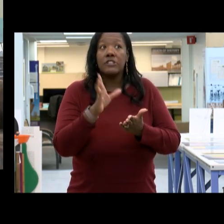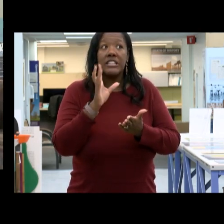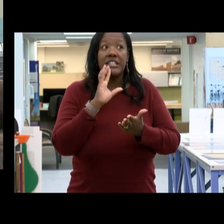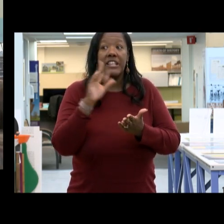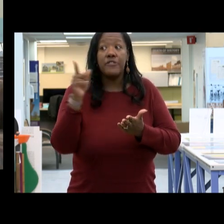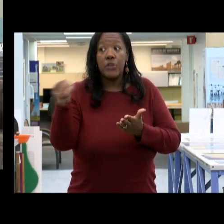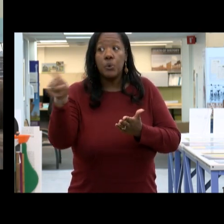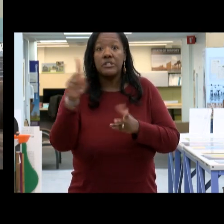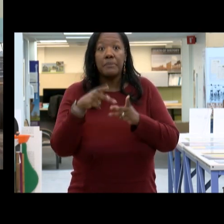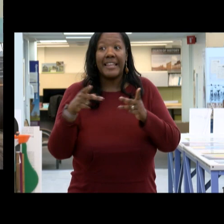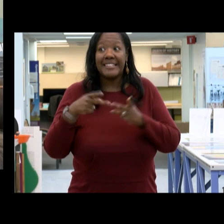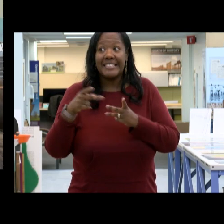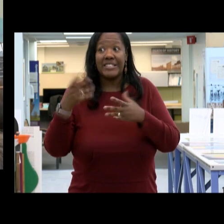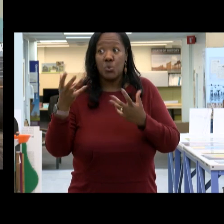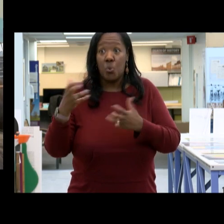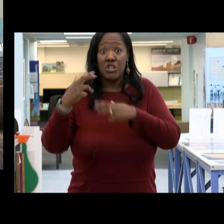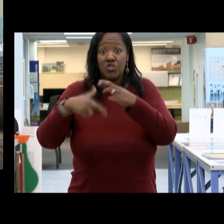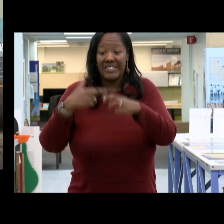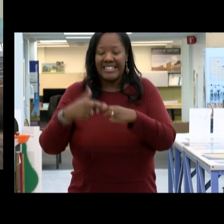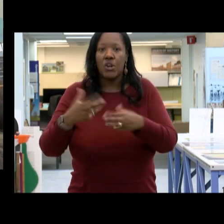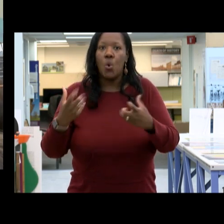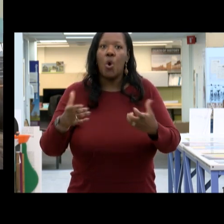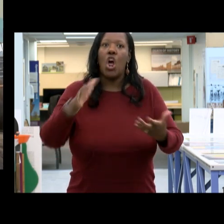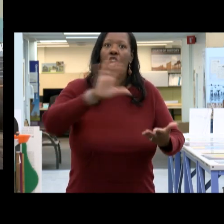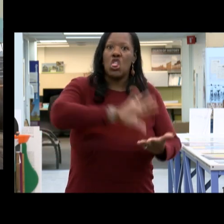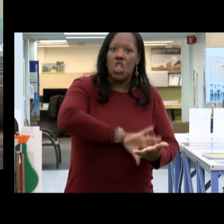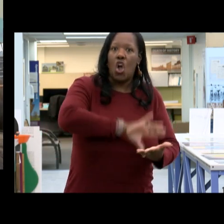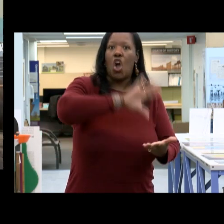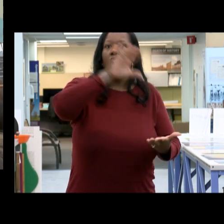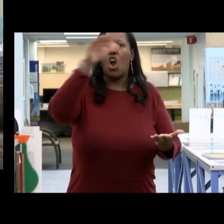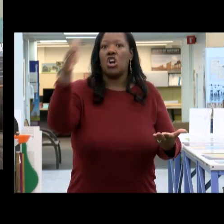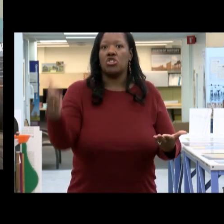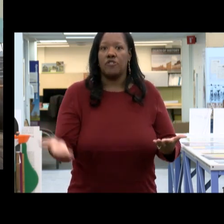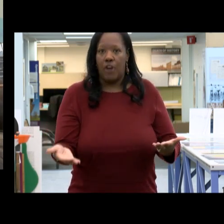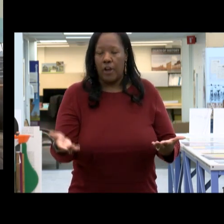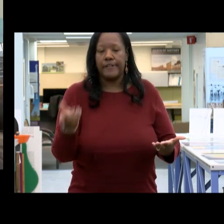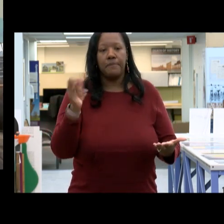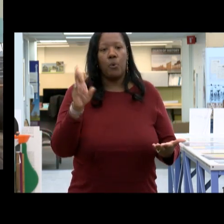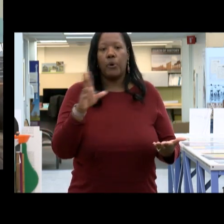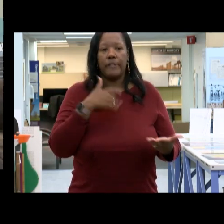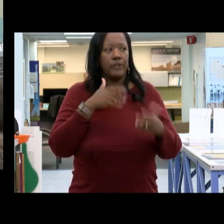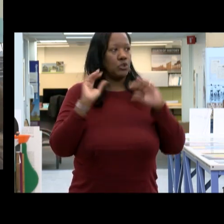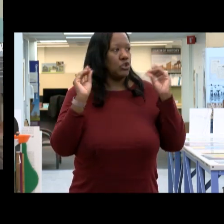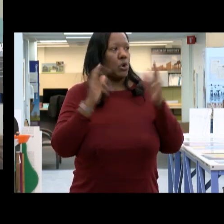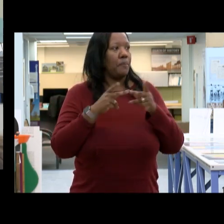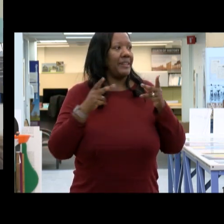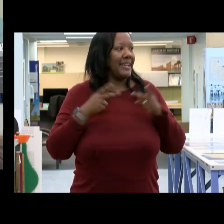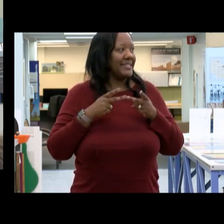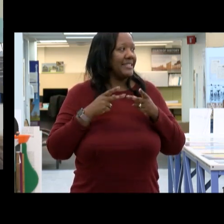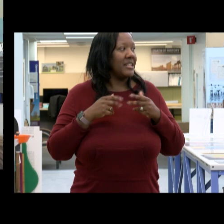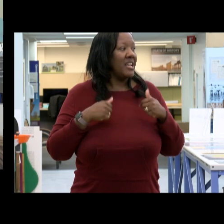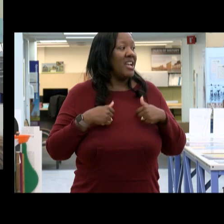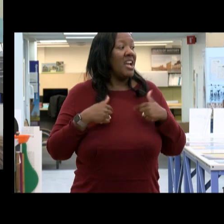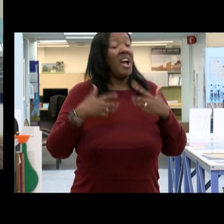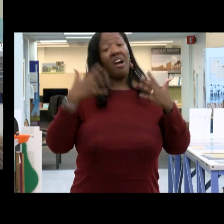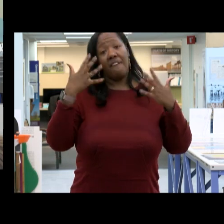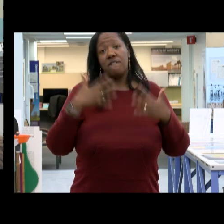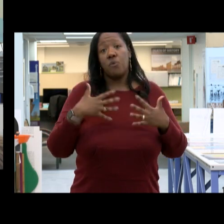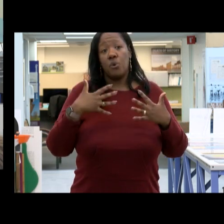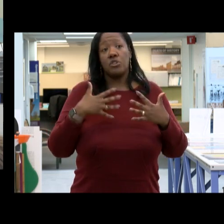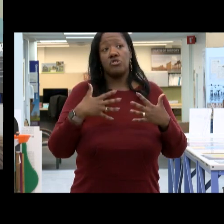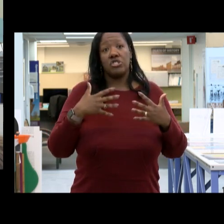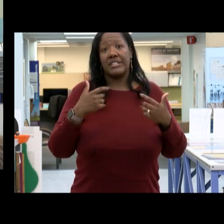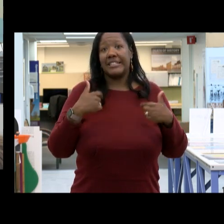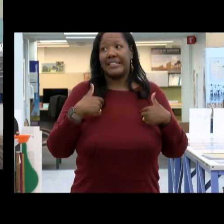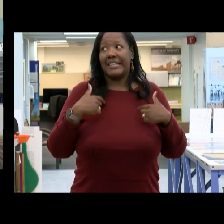of material, or they just simply don't really exist. Unfortunately, a lot of stuff is getting, as we know, there's just